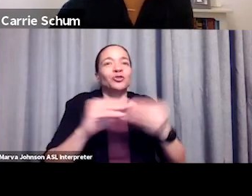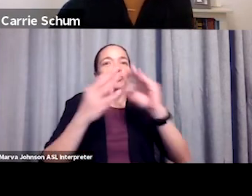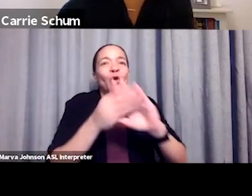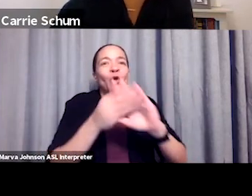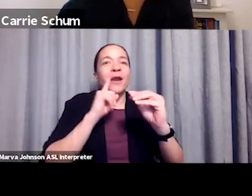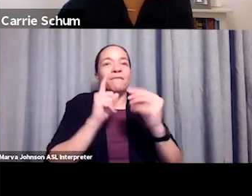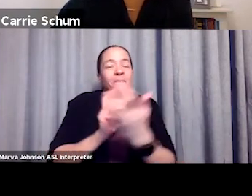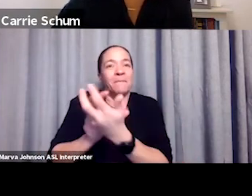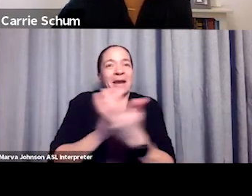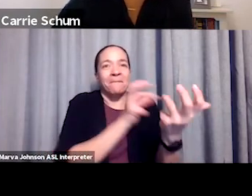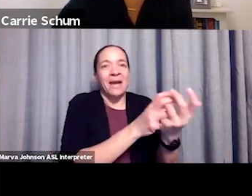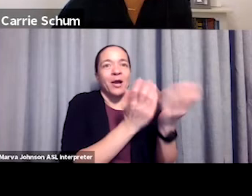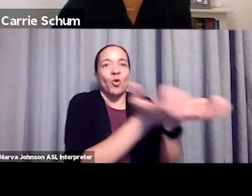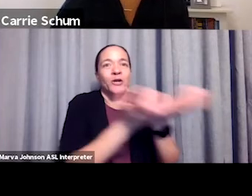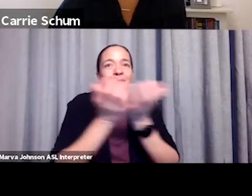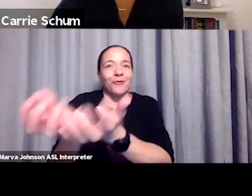segments a little bit differently.